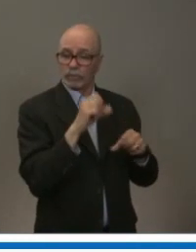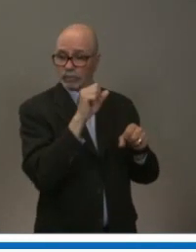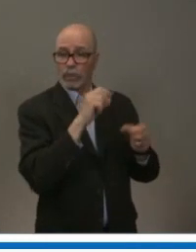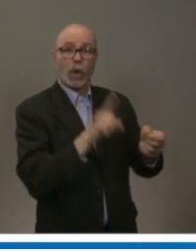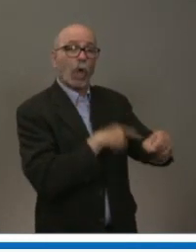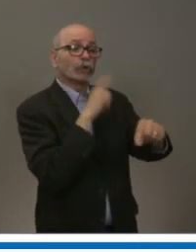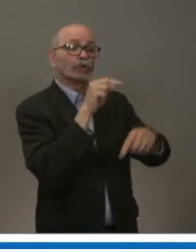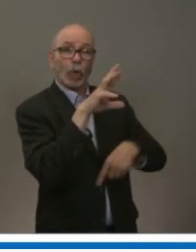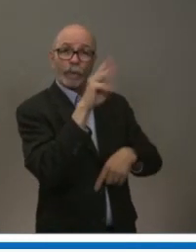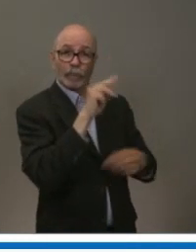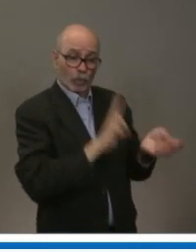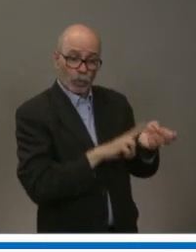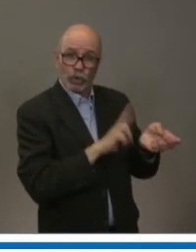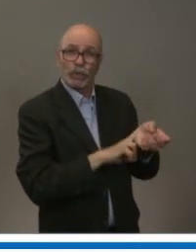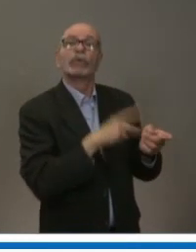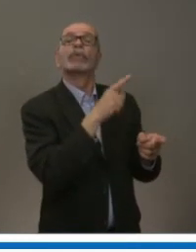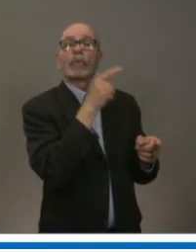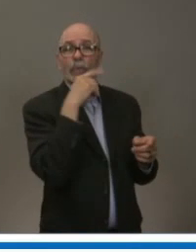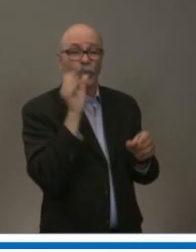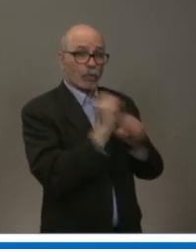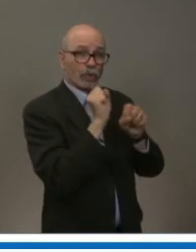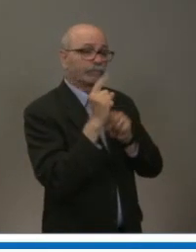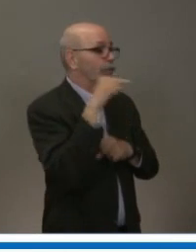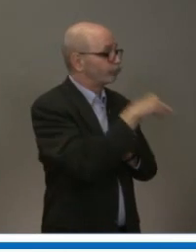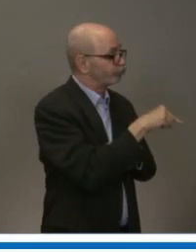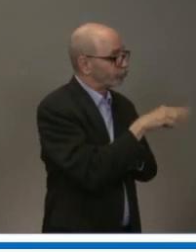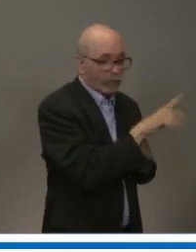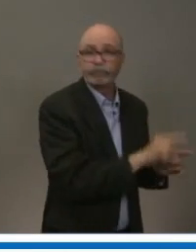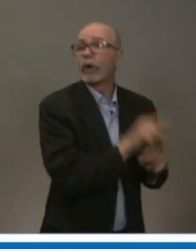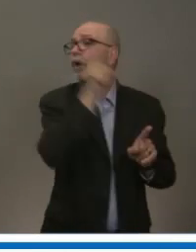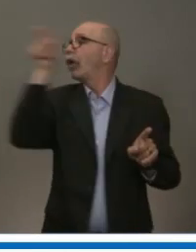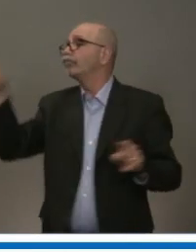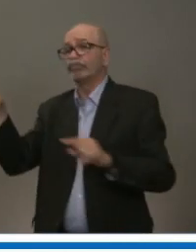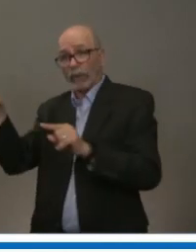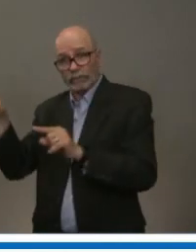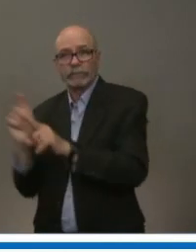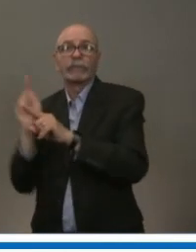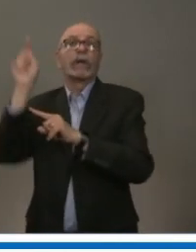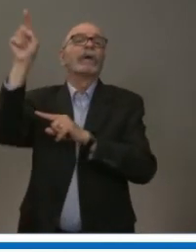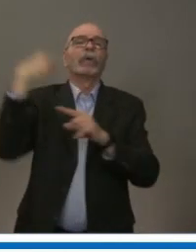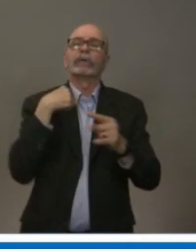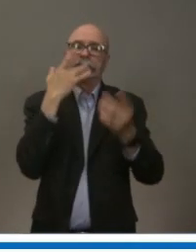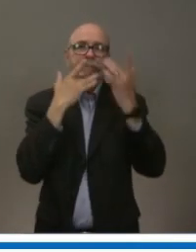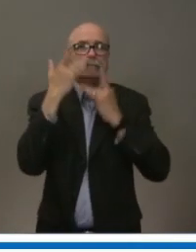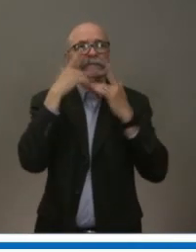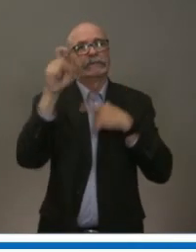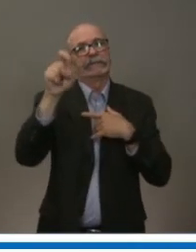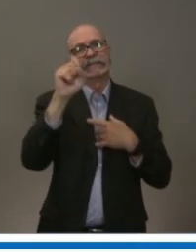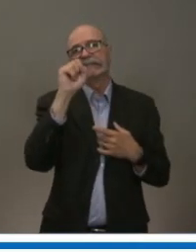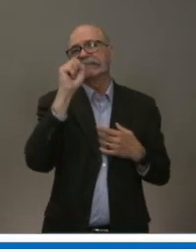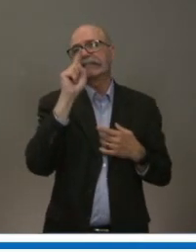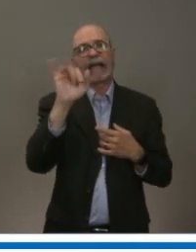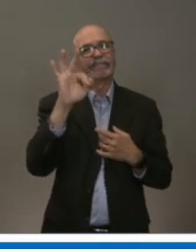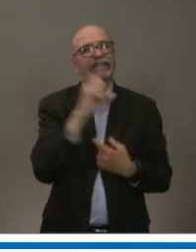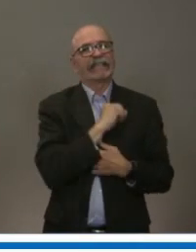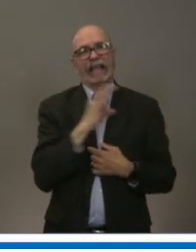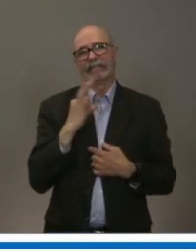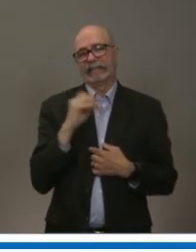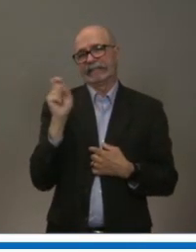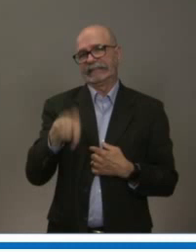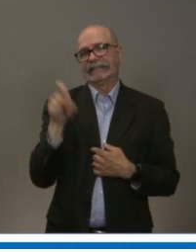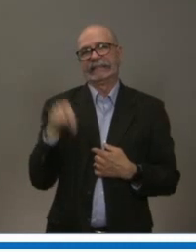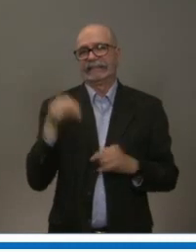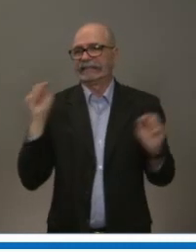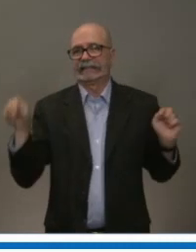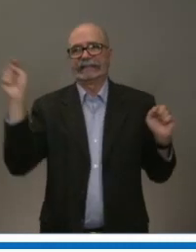That's a critical piece of how we continue to staff long-term care or continuing care facilities. We can't remove that